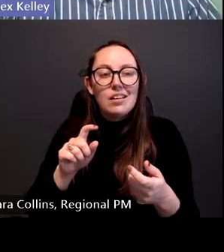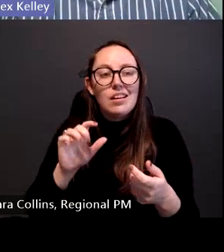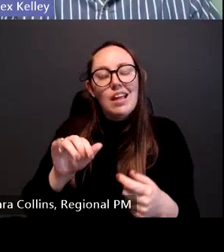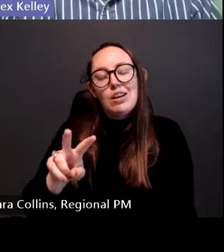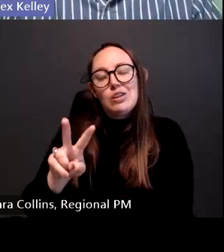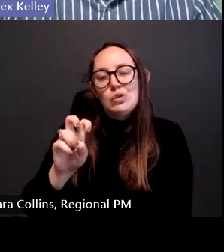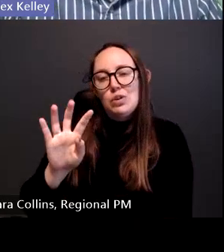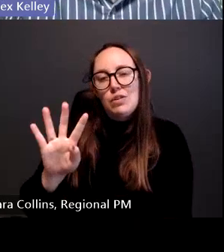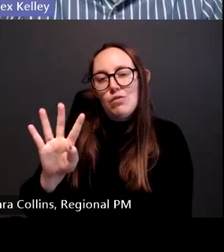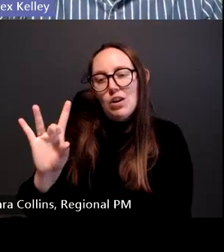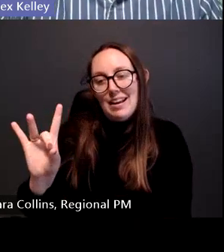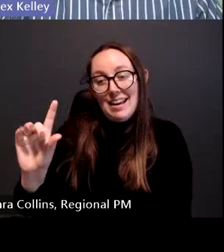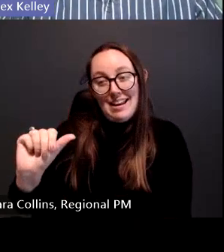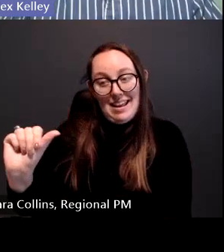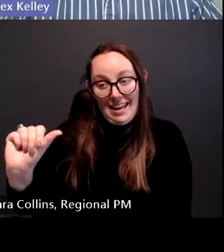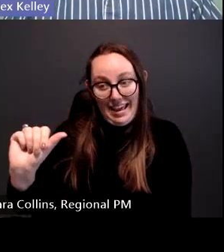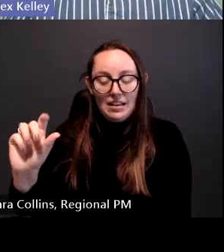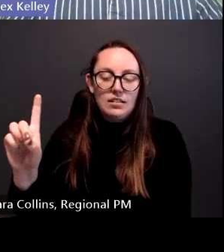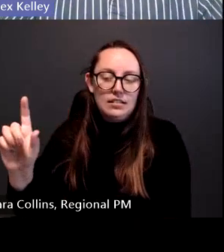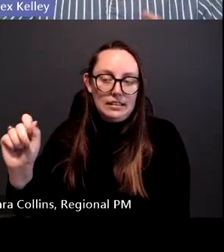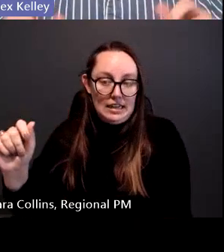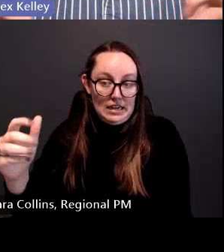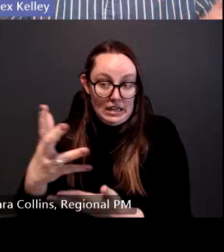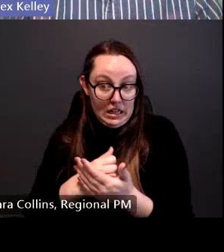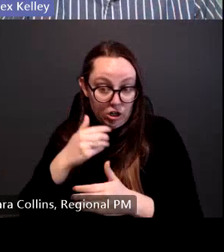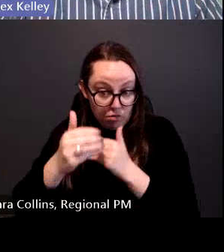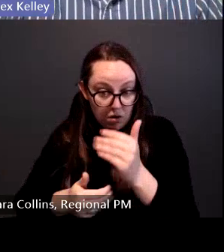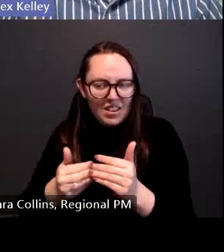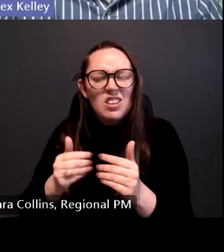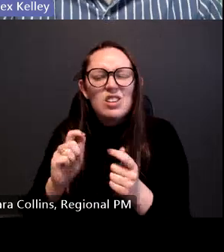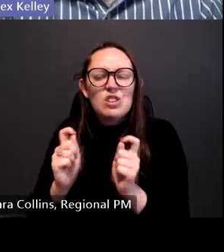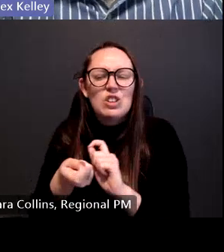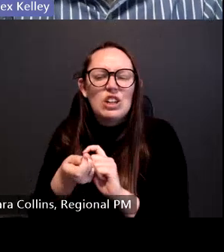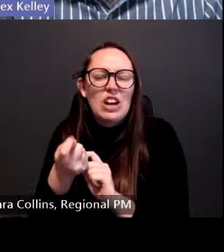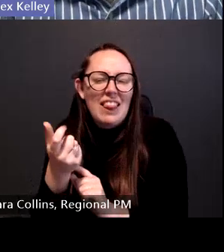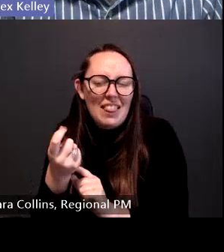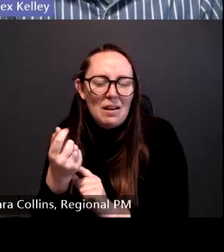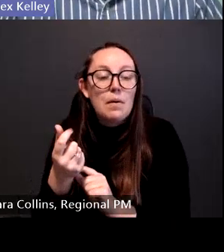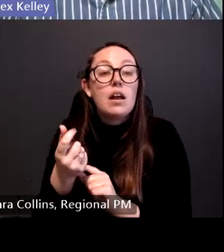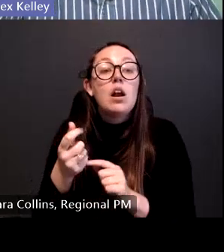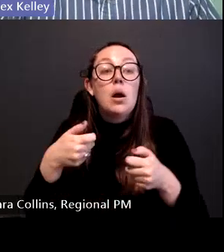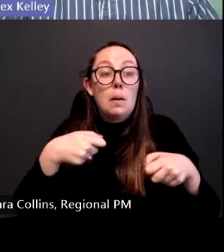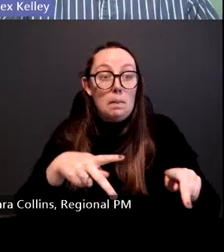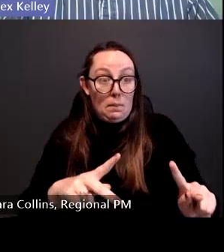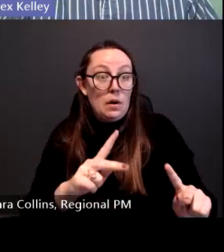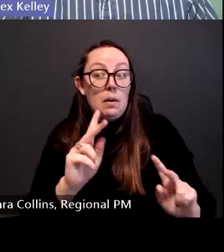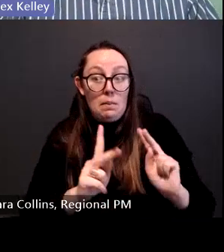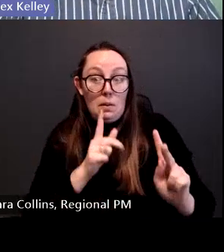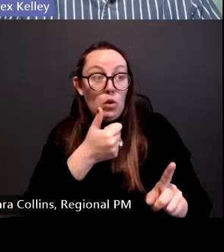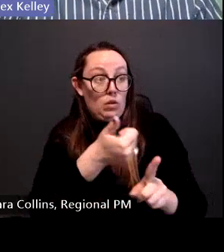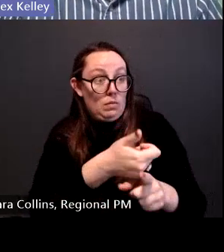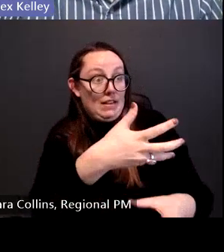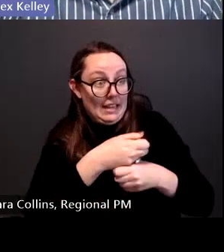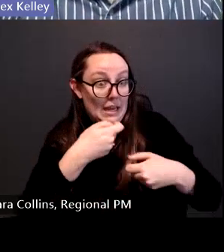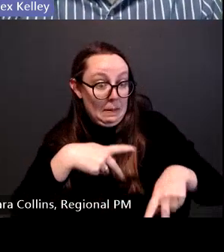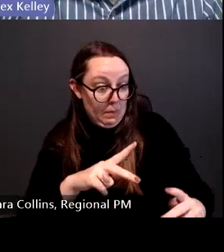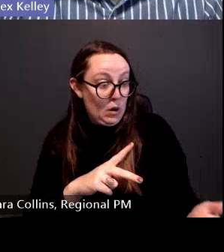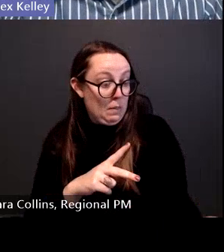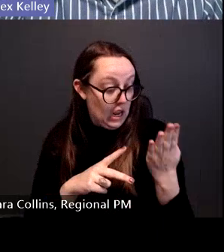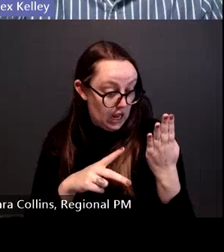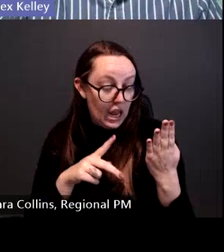248A data collection process, which would be to request that permit recipients notify the Public Service Department upon